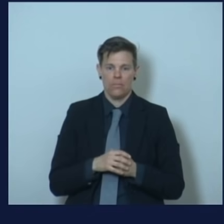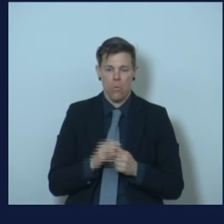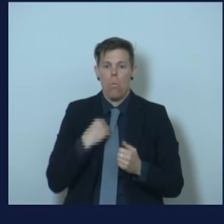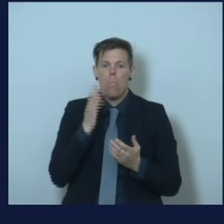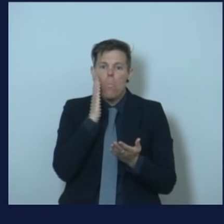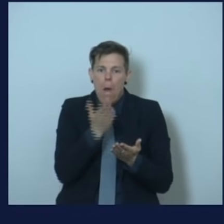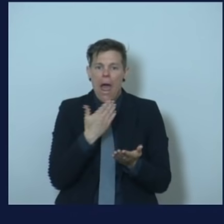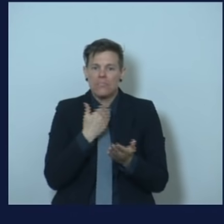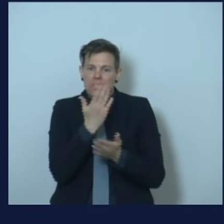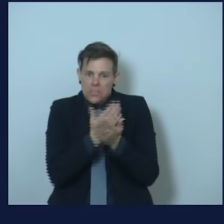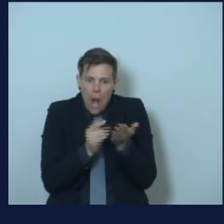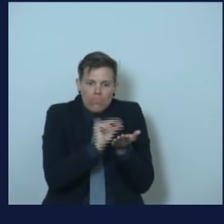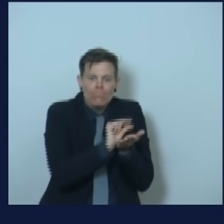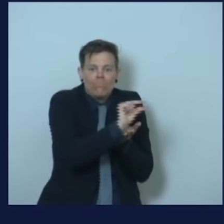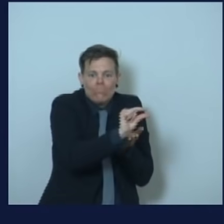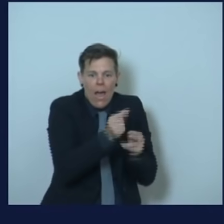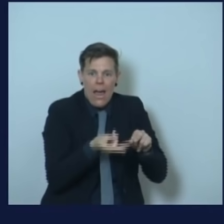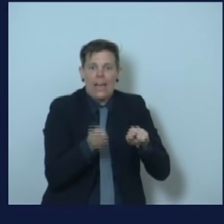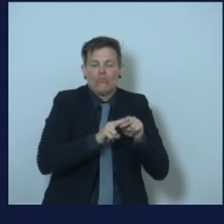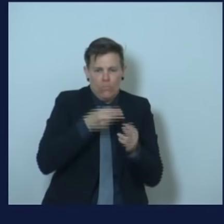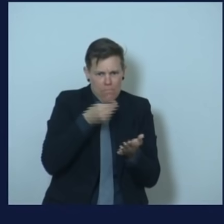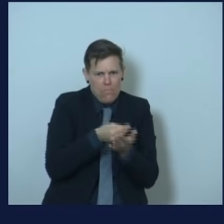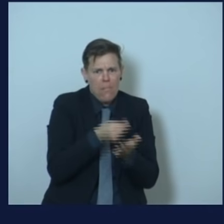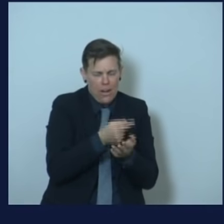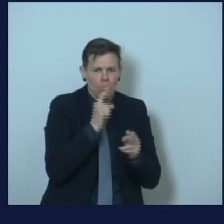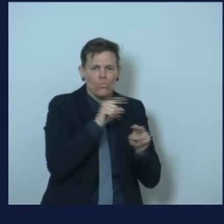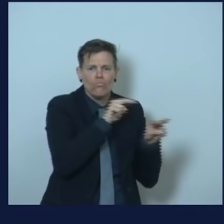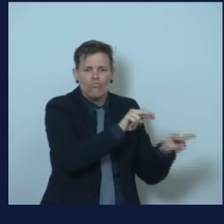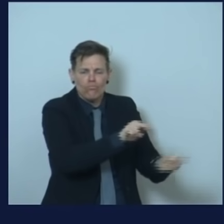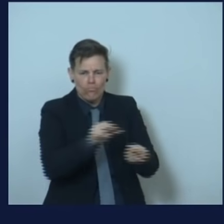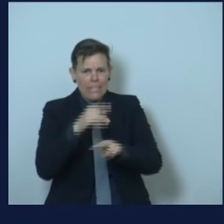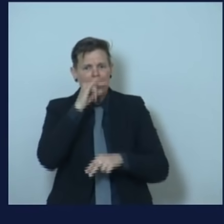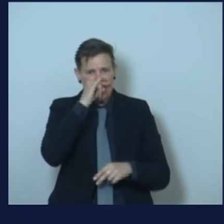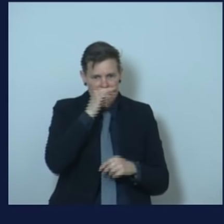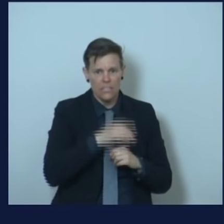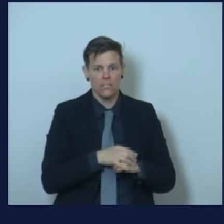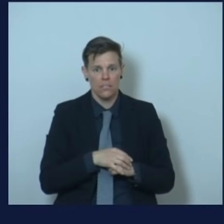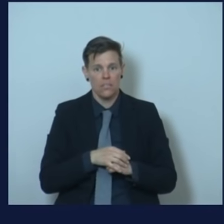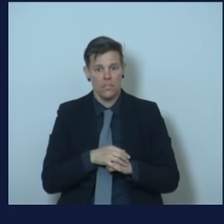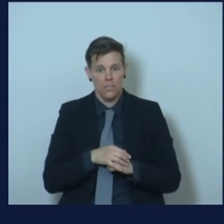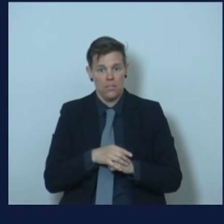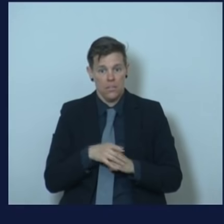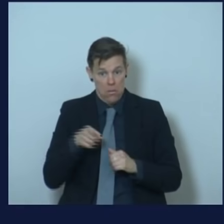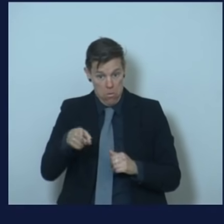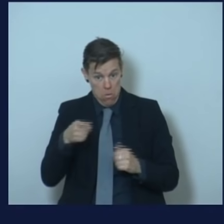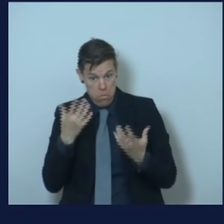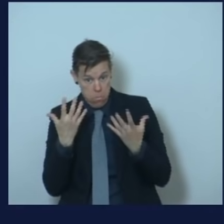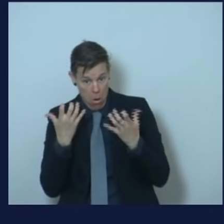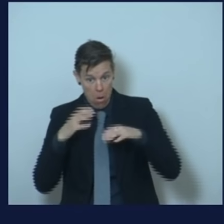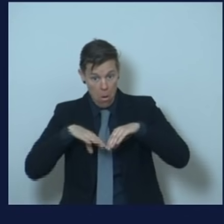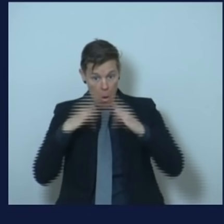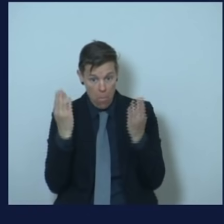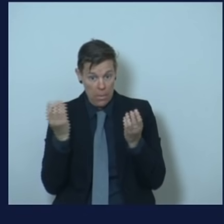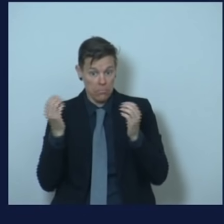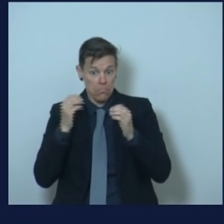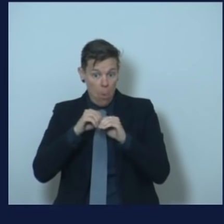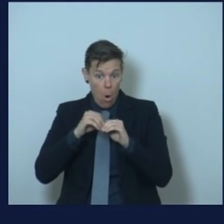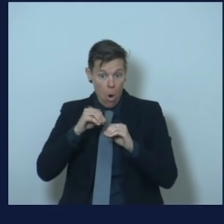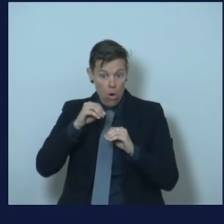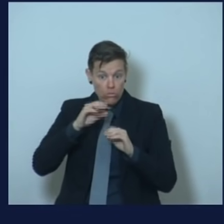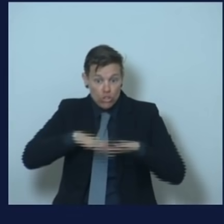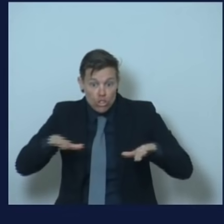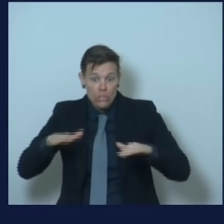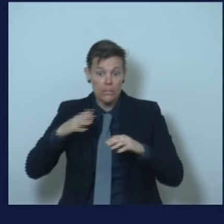early childhood professionals working in centers that remain open during this pandemic. So I want to point you